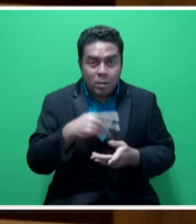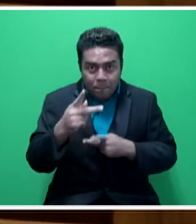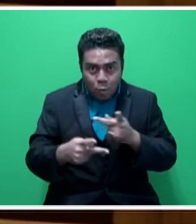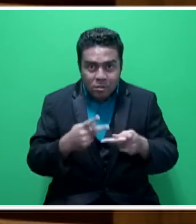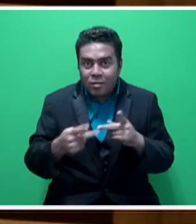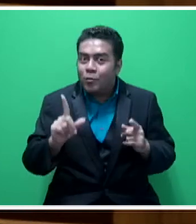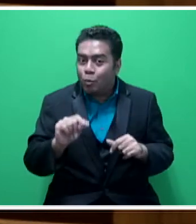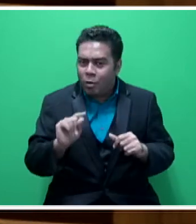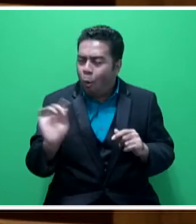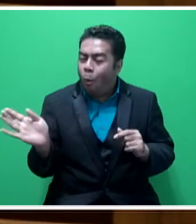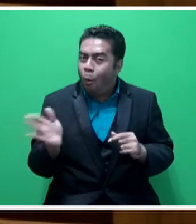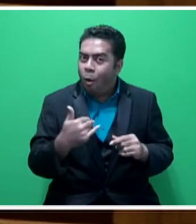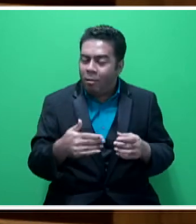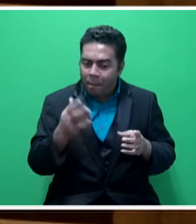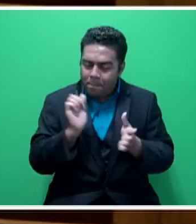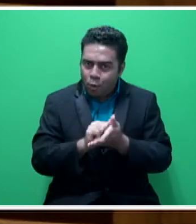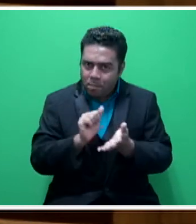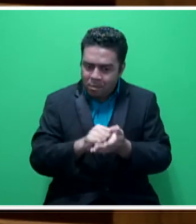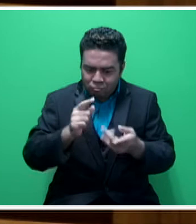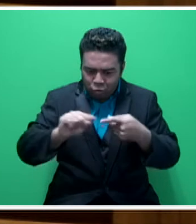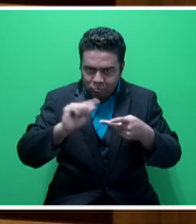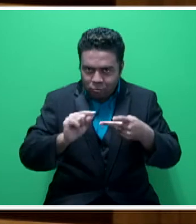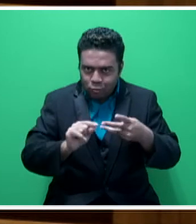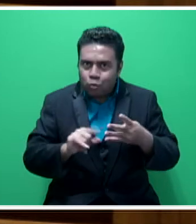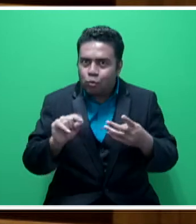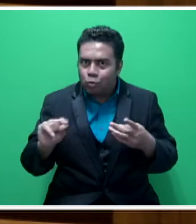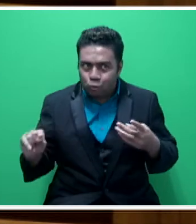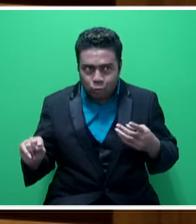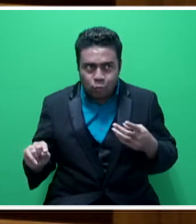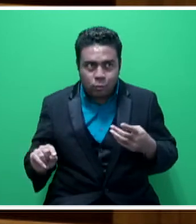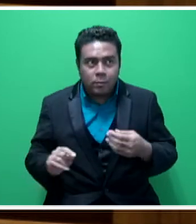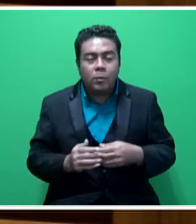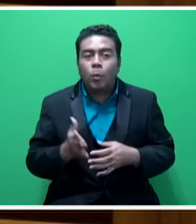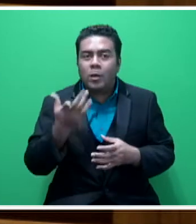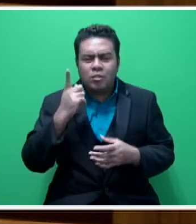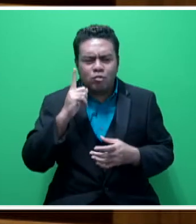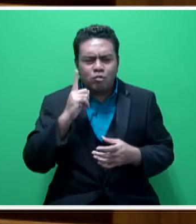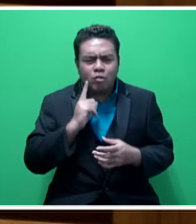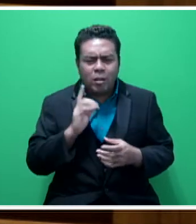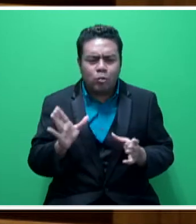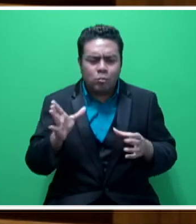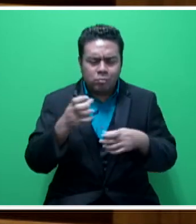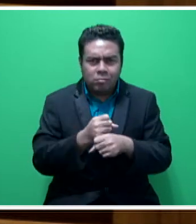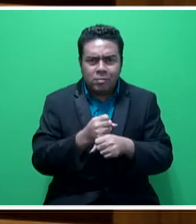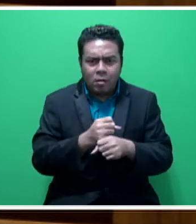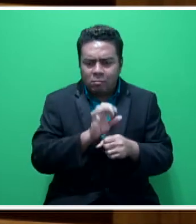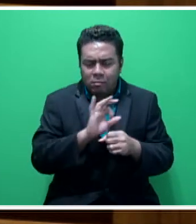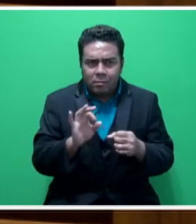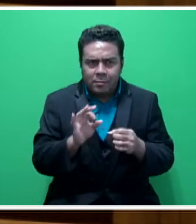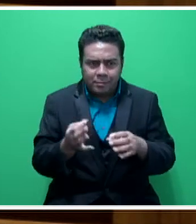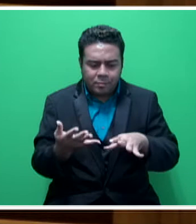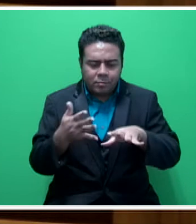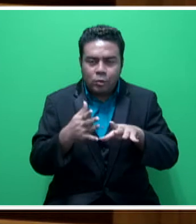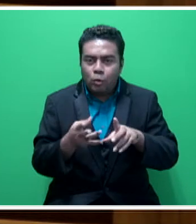doing all the necessary things that are required to do this, we will try and bundle the uneconomical routes with the